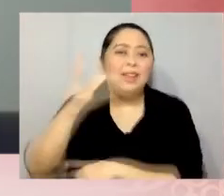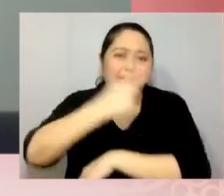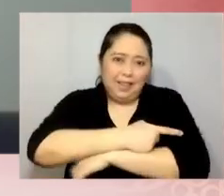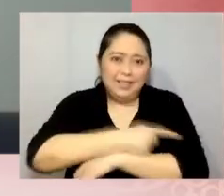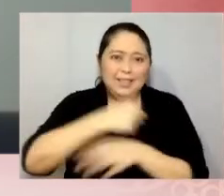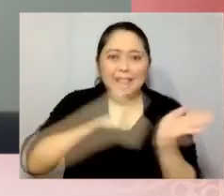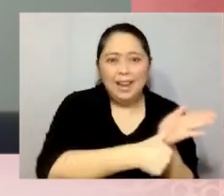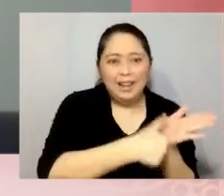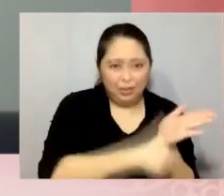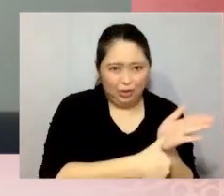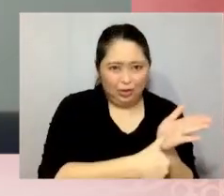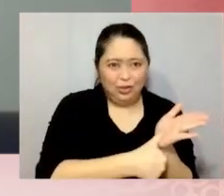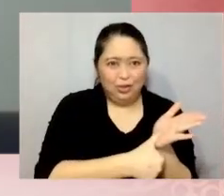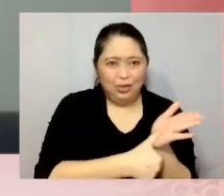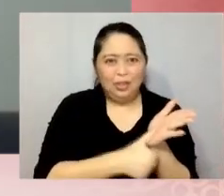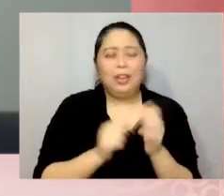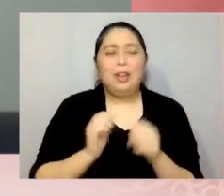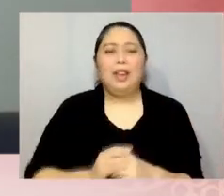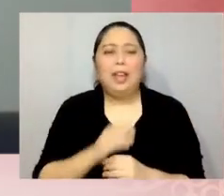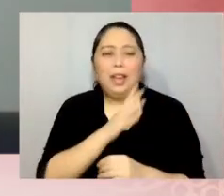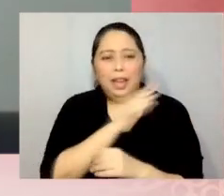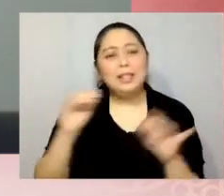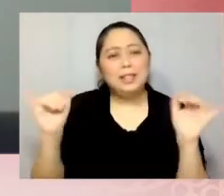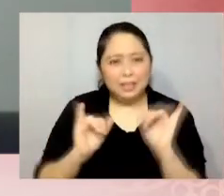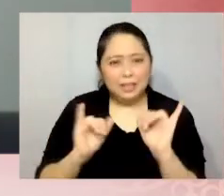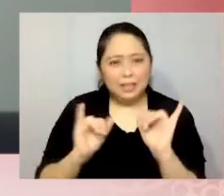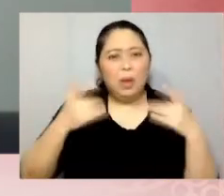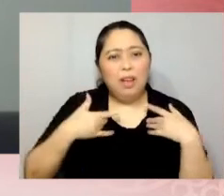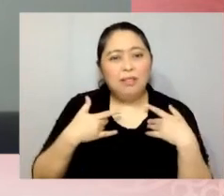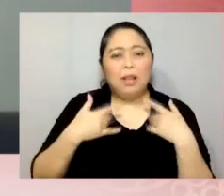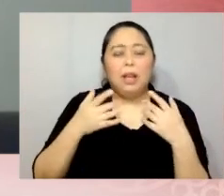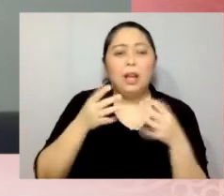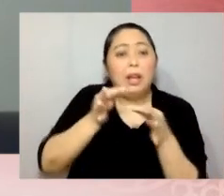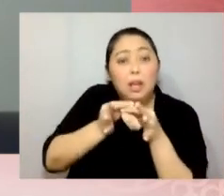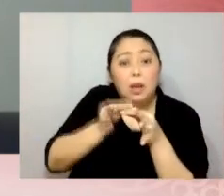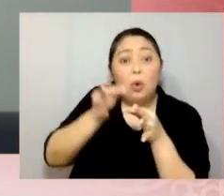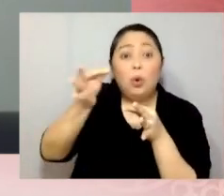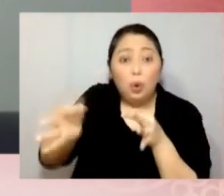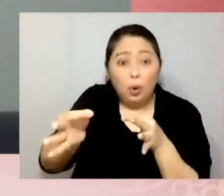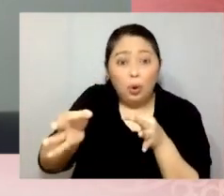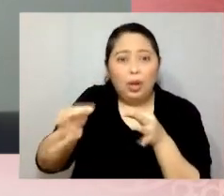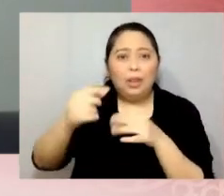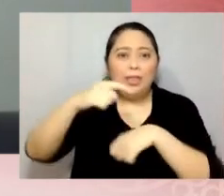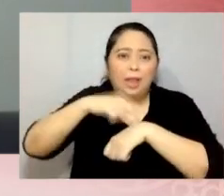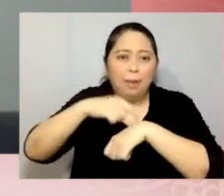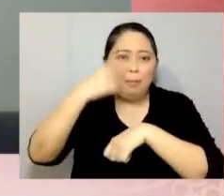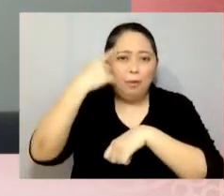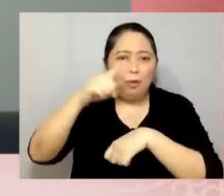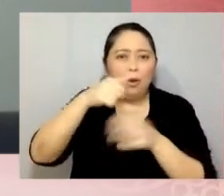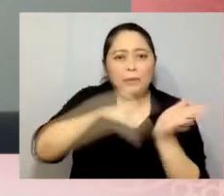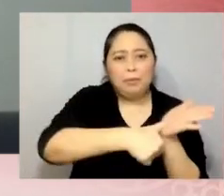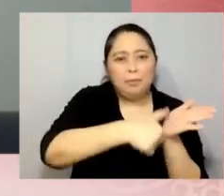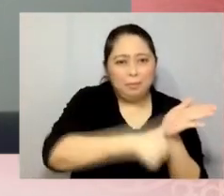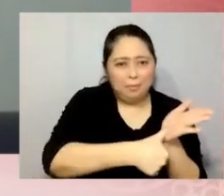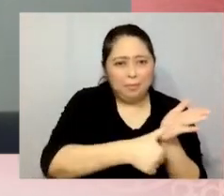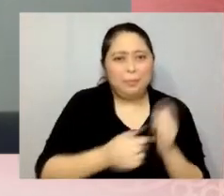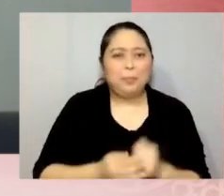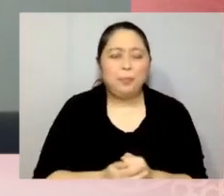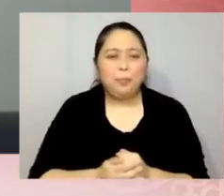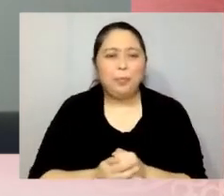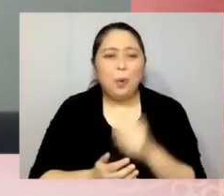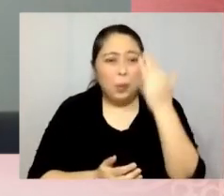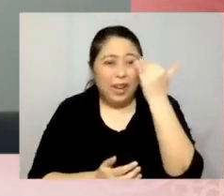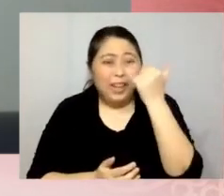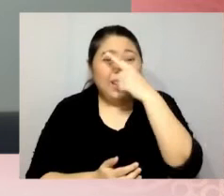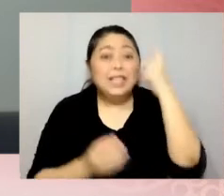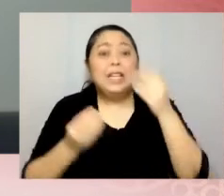secondly, of course, they also considering the extension of a longer voting period for these elections, just